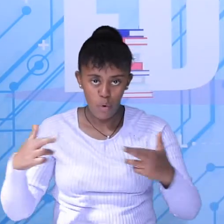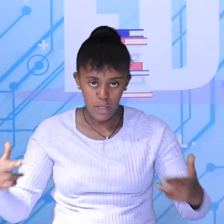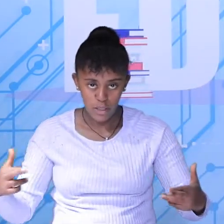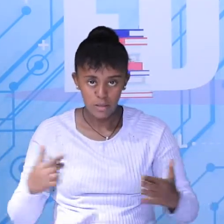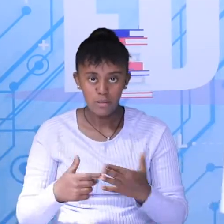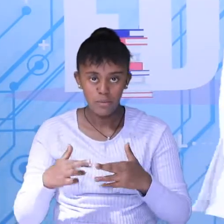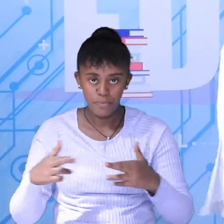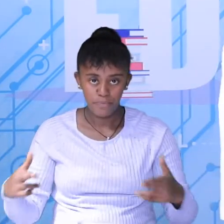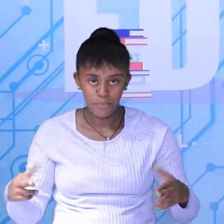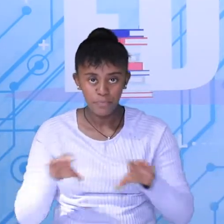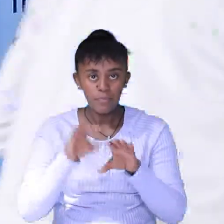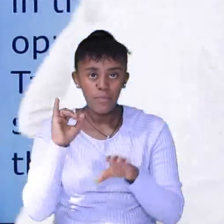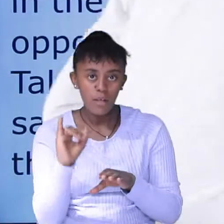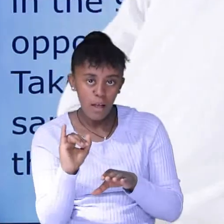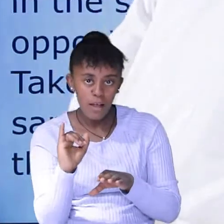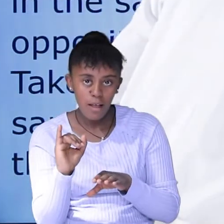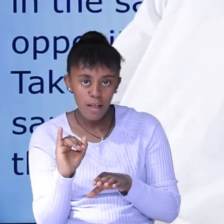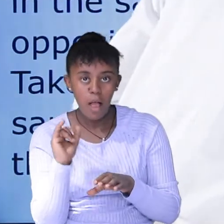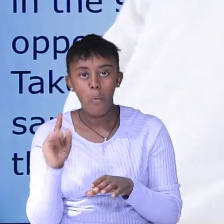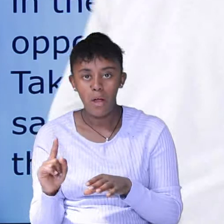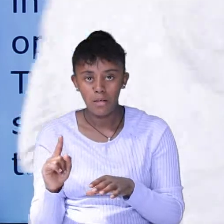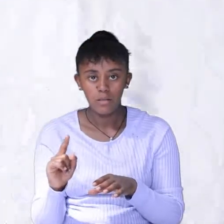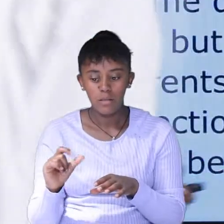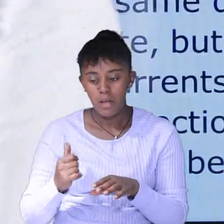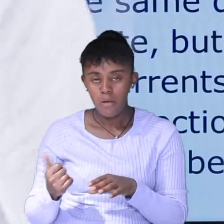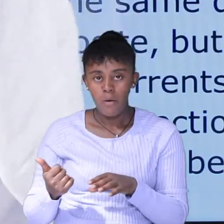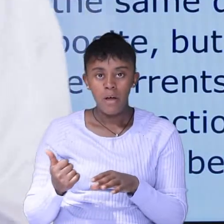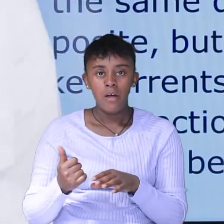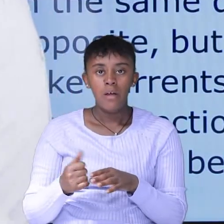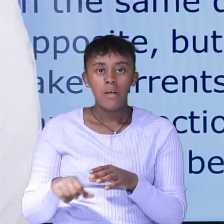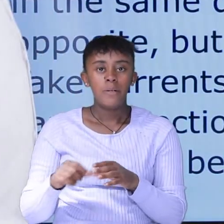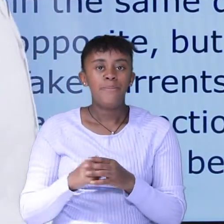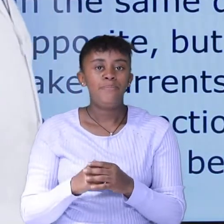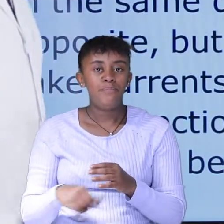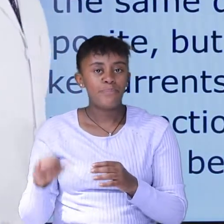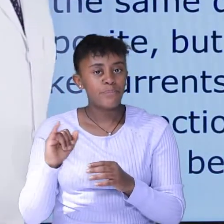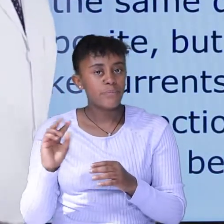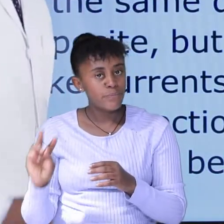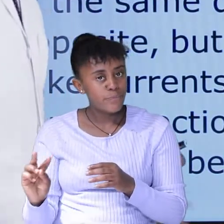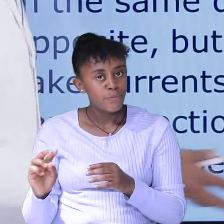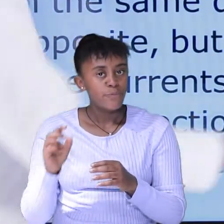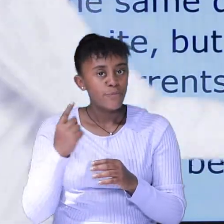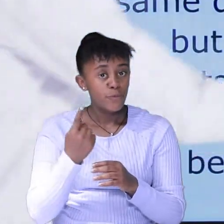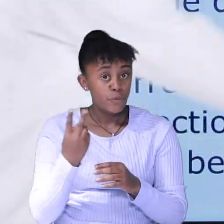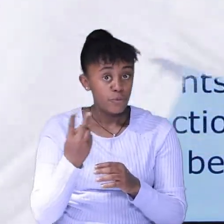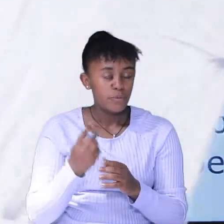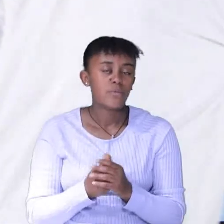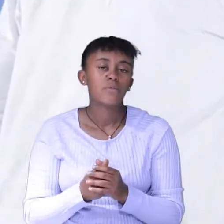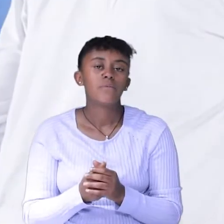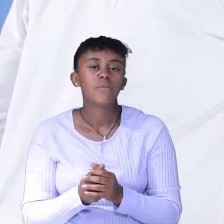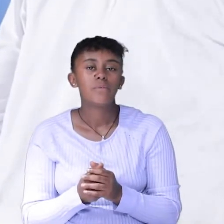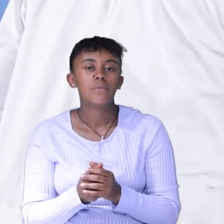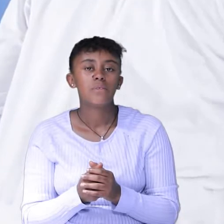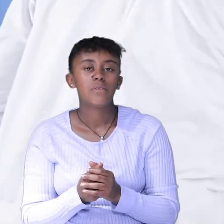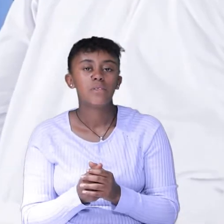wire carries a current of I and I1, and the other wire carries a current of I2, there will be